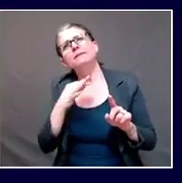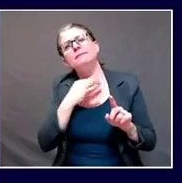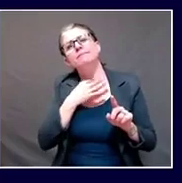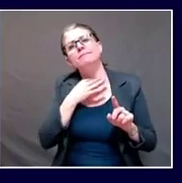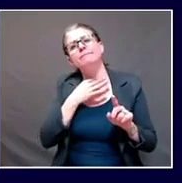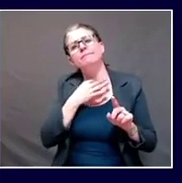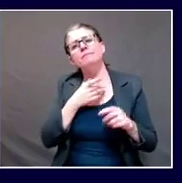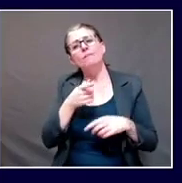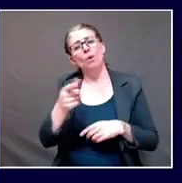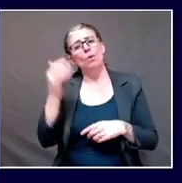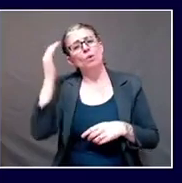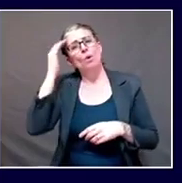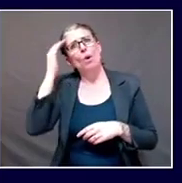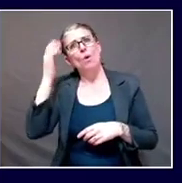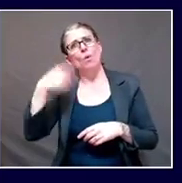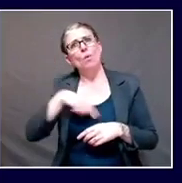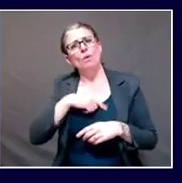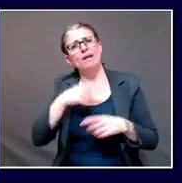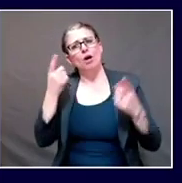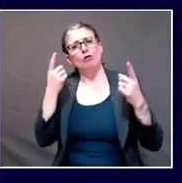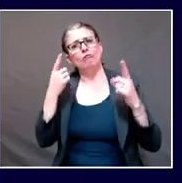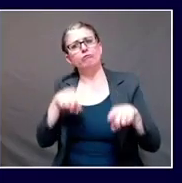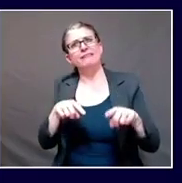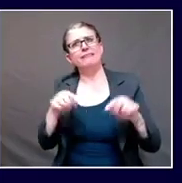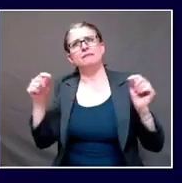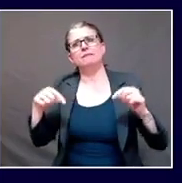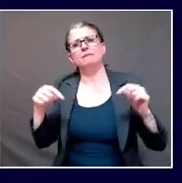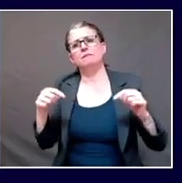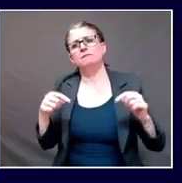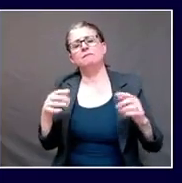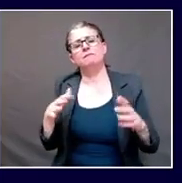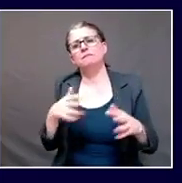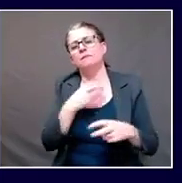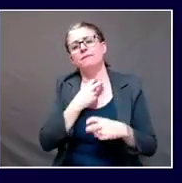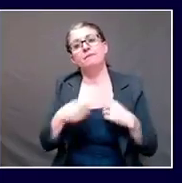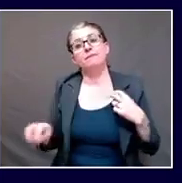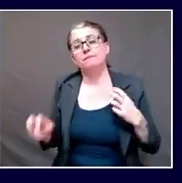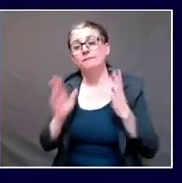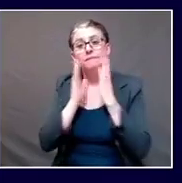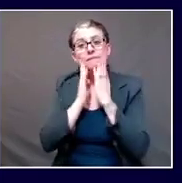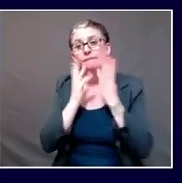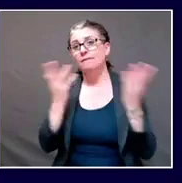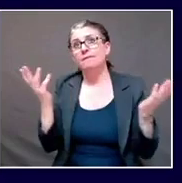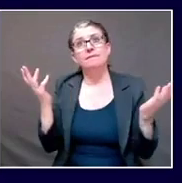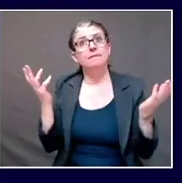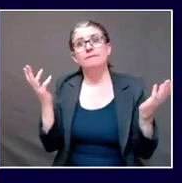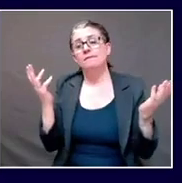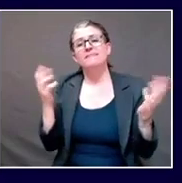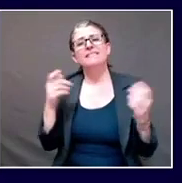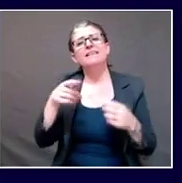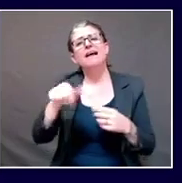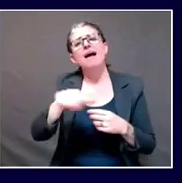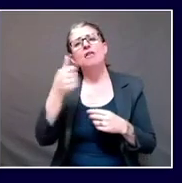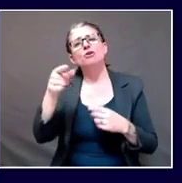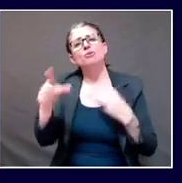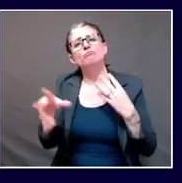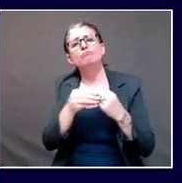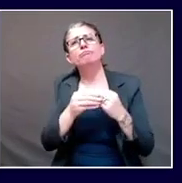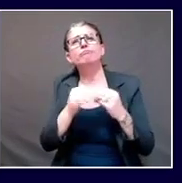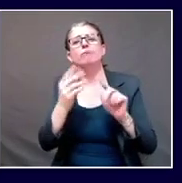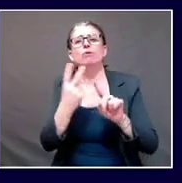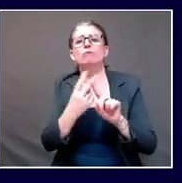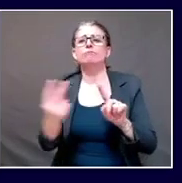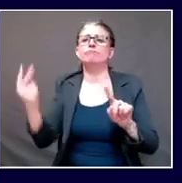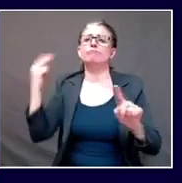But I was wondering if anything comes to mind for you as a specific policy that was passed or put in place this year or something else in politics or public